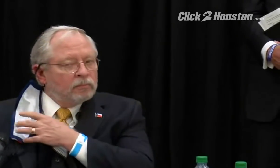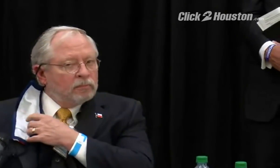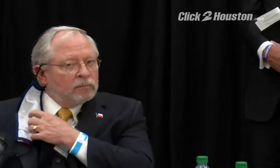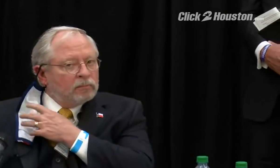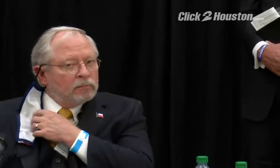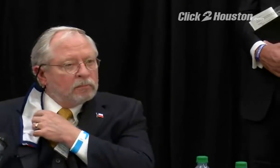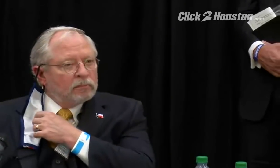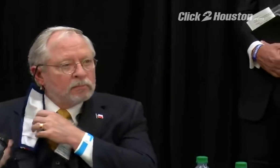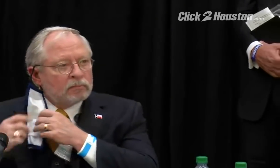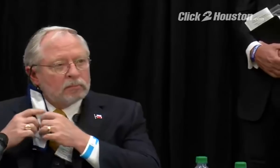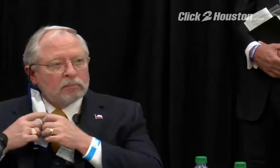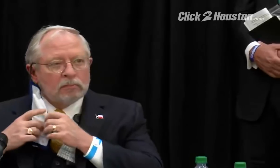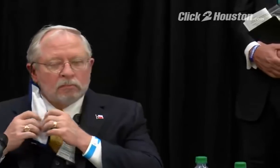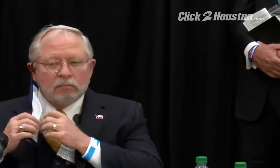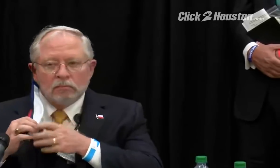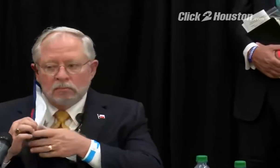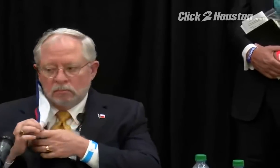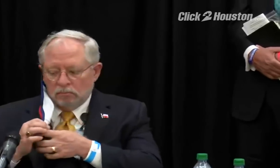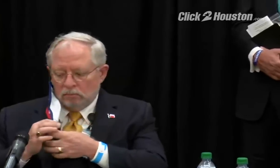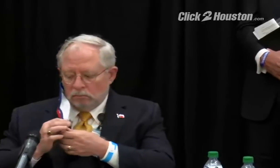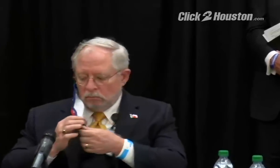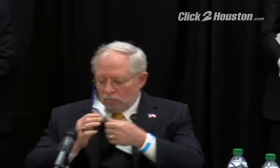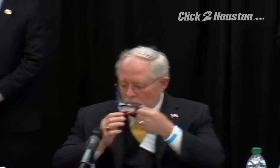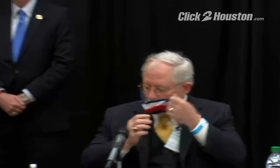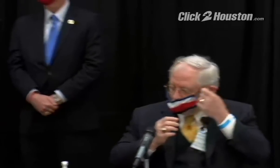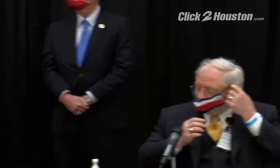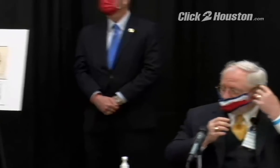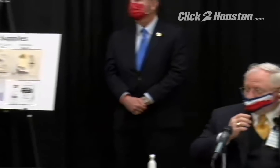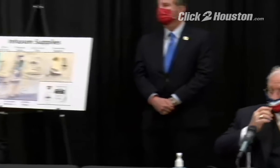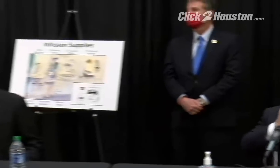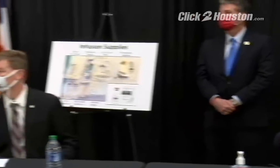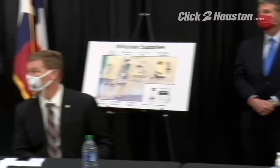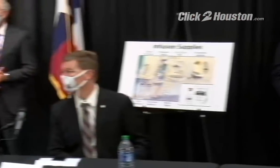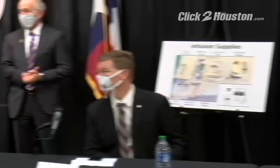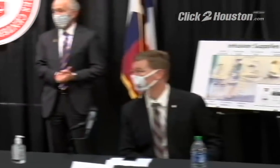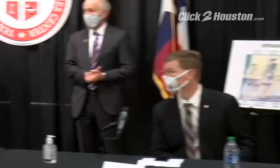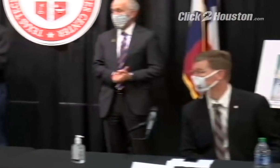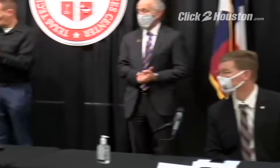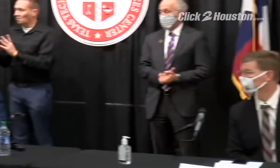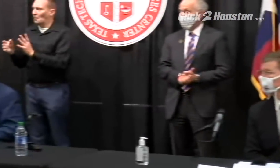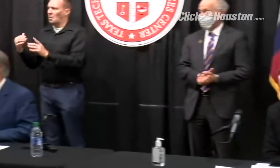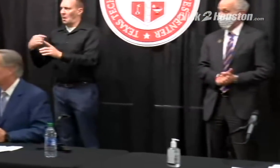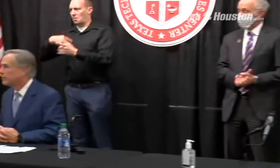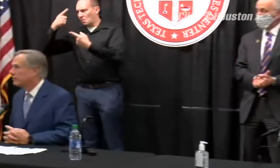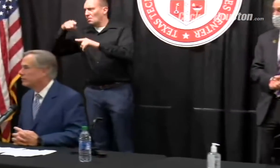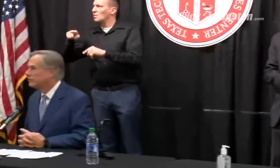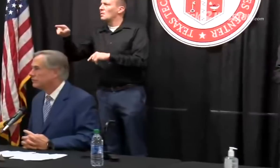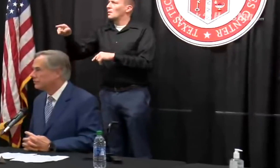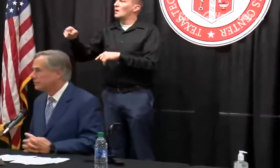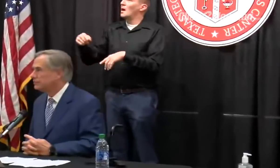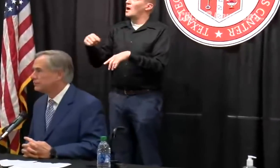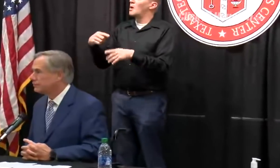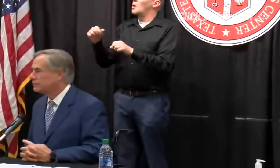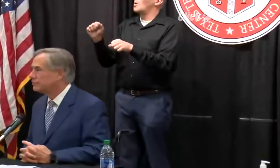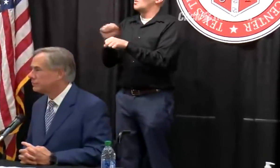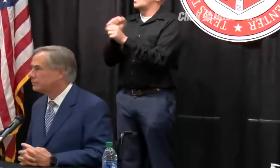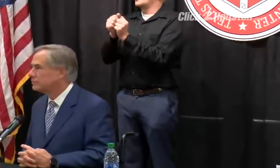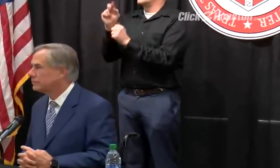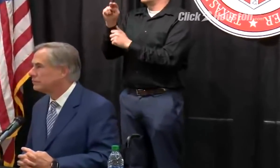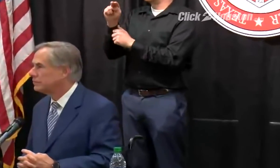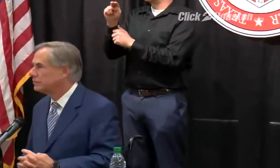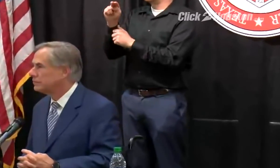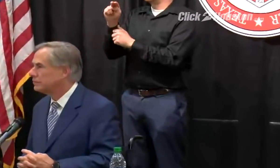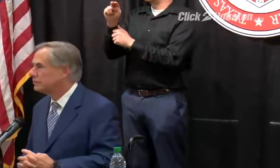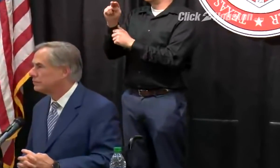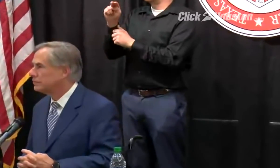Anything further? All right. Other questions? Yes. Hi, I'm Sarah Saltwell, working with the Lubbock NPR station. I'll echo what